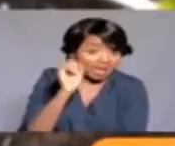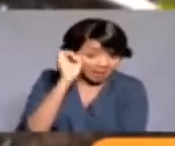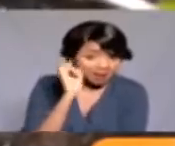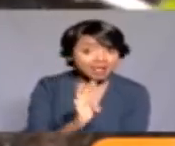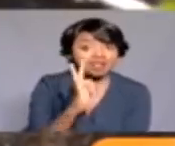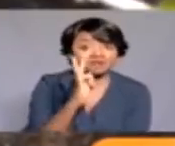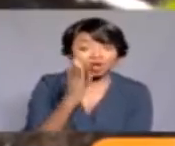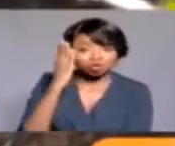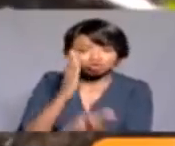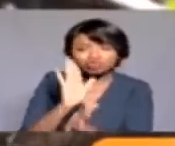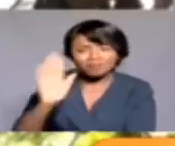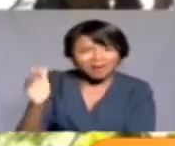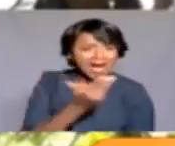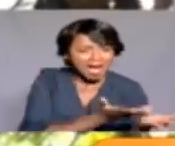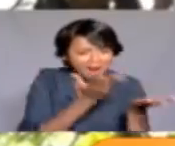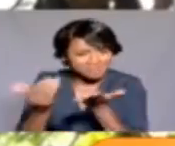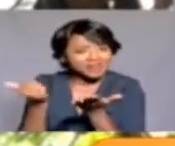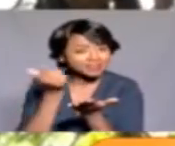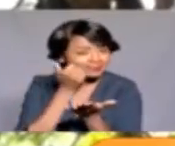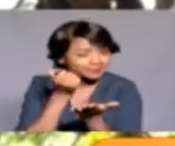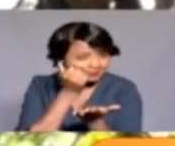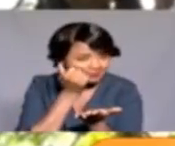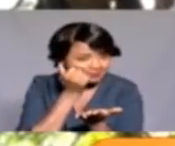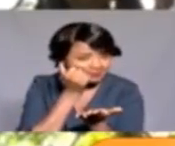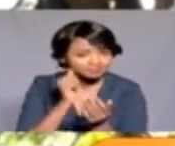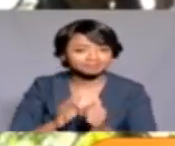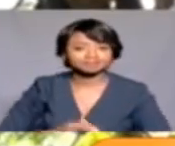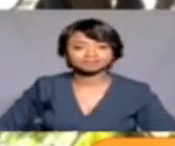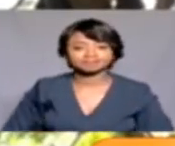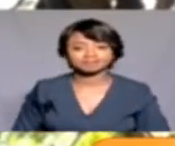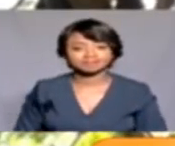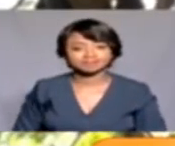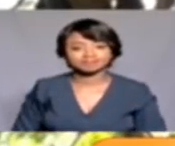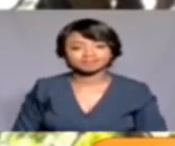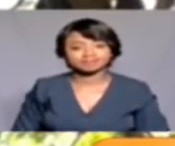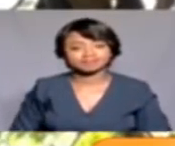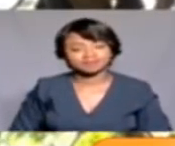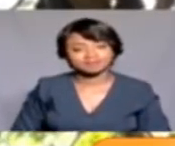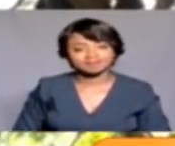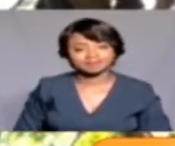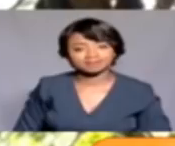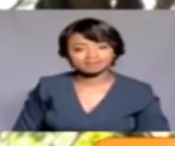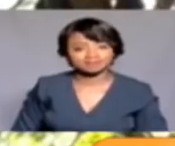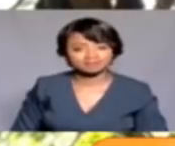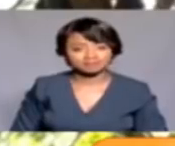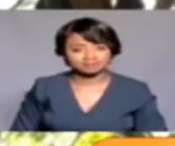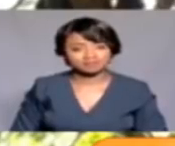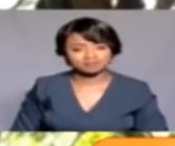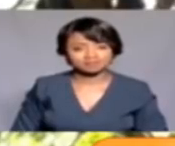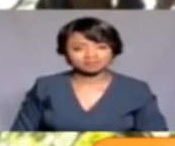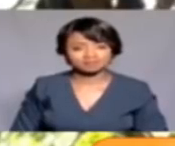they carry any disease strains. Francis Mtalaki, Citizen TV, Mombasa.